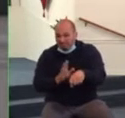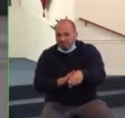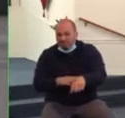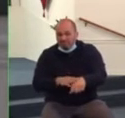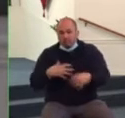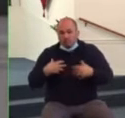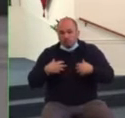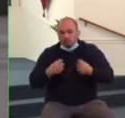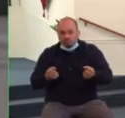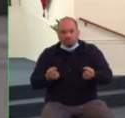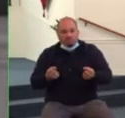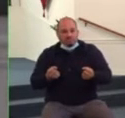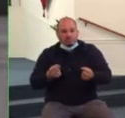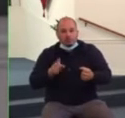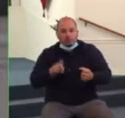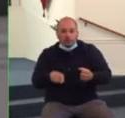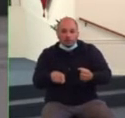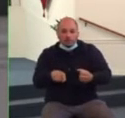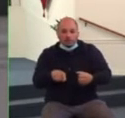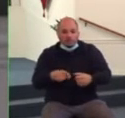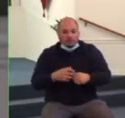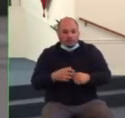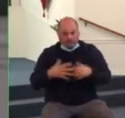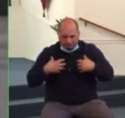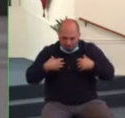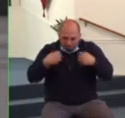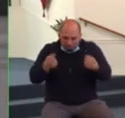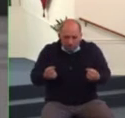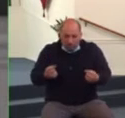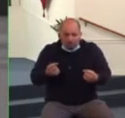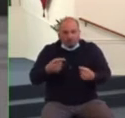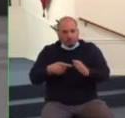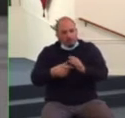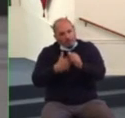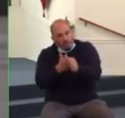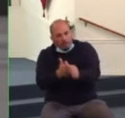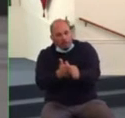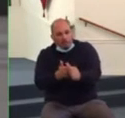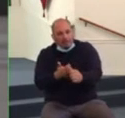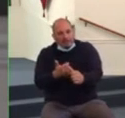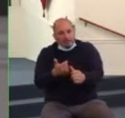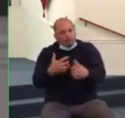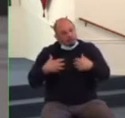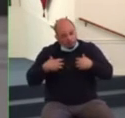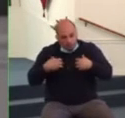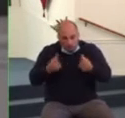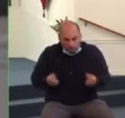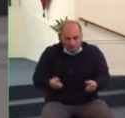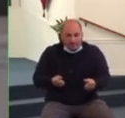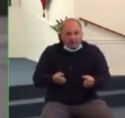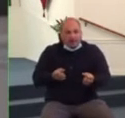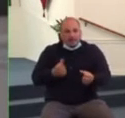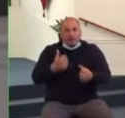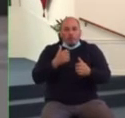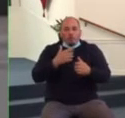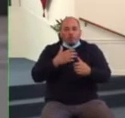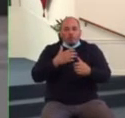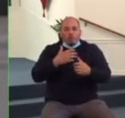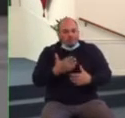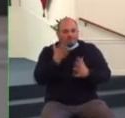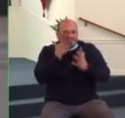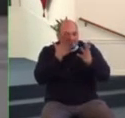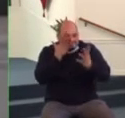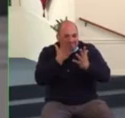for Jesus. Yet if we stand boldly for Him, Jesus will also stand boldly for us when He comes